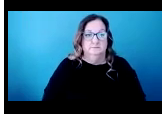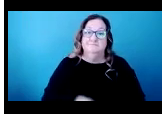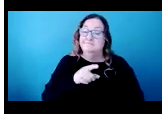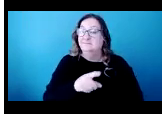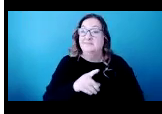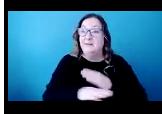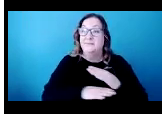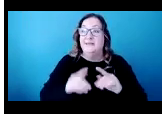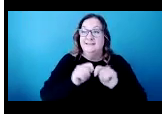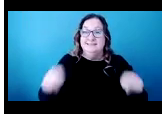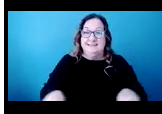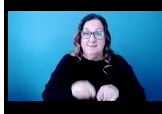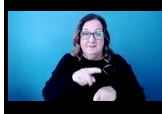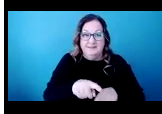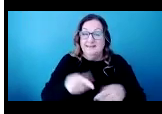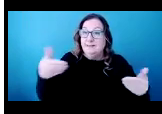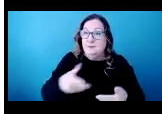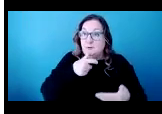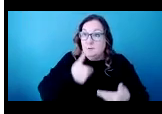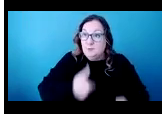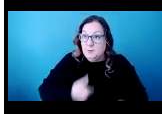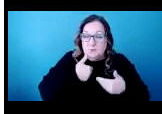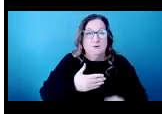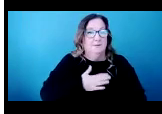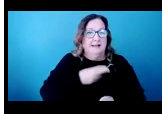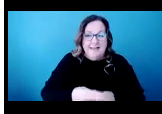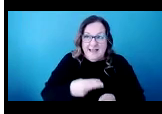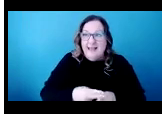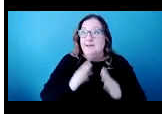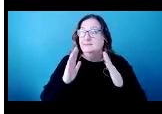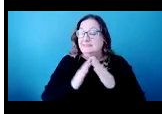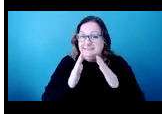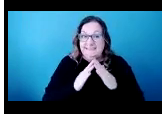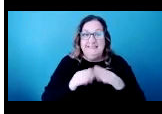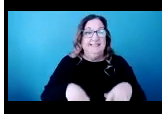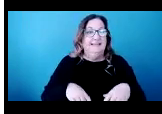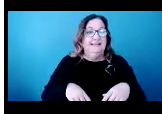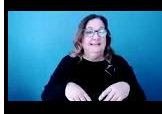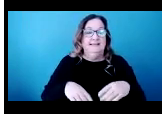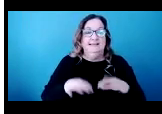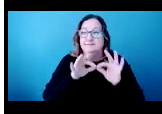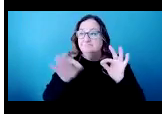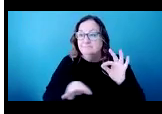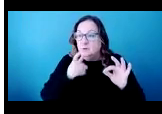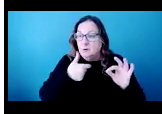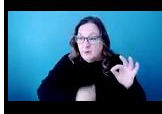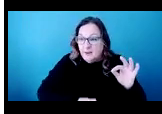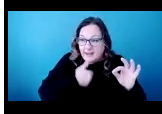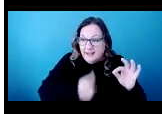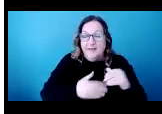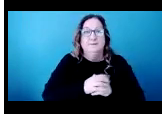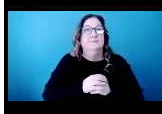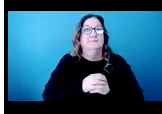introduce yourself. What is your name? What city do you live in? Share 2 to 3 sentences about you that kind